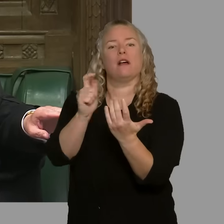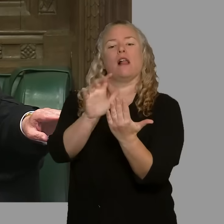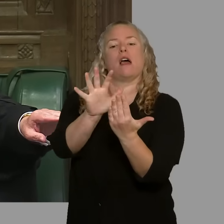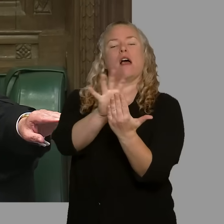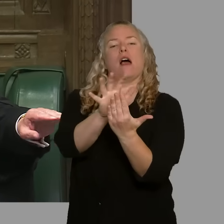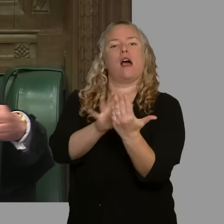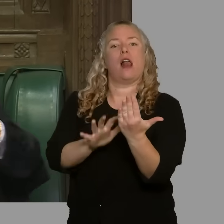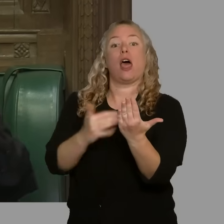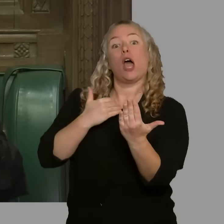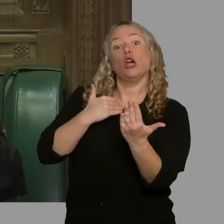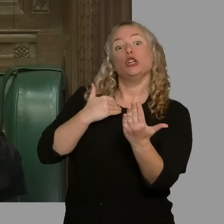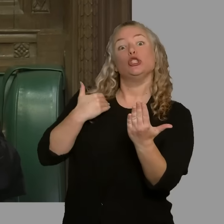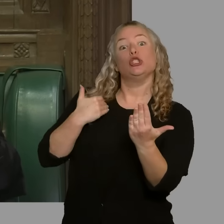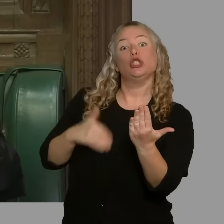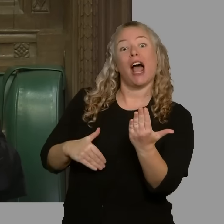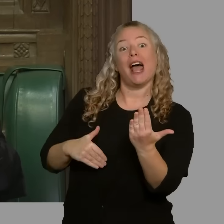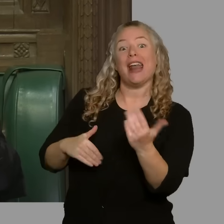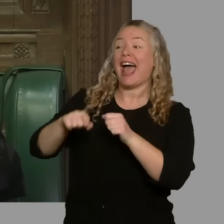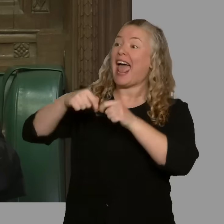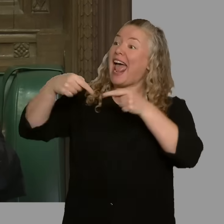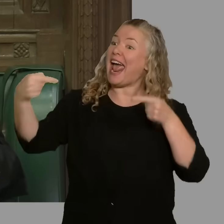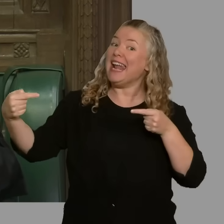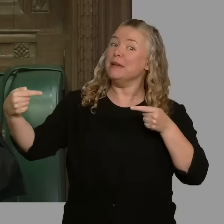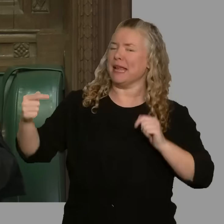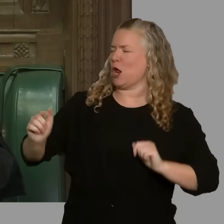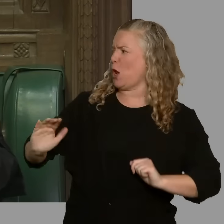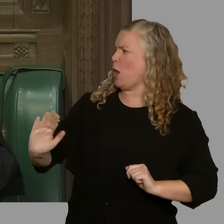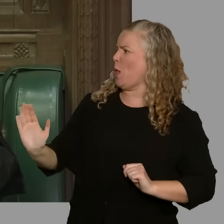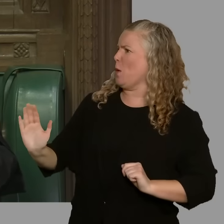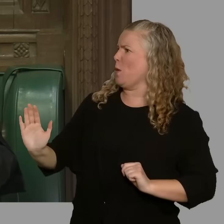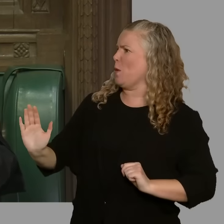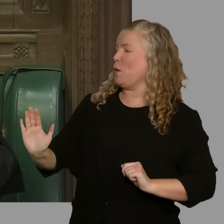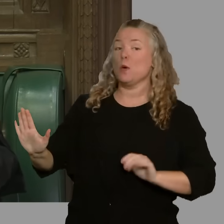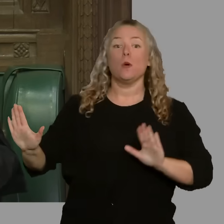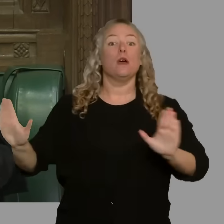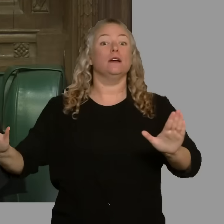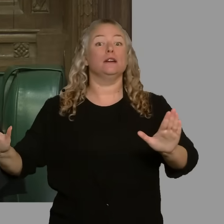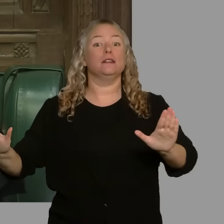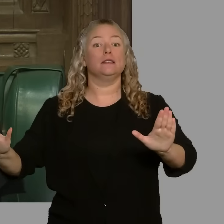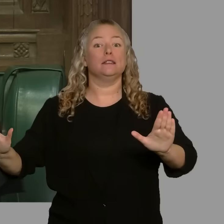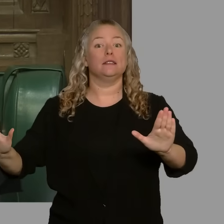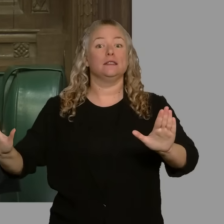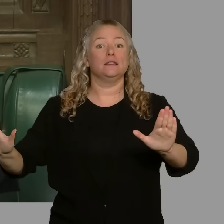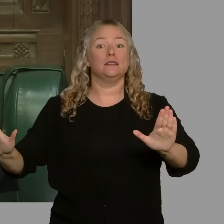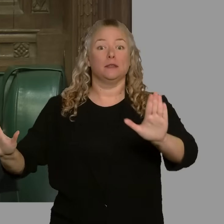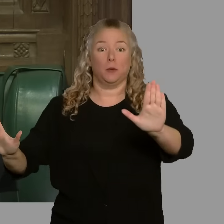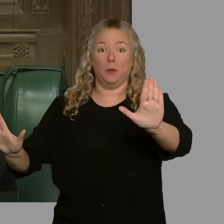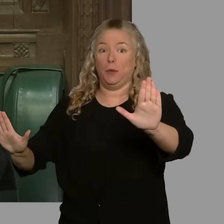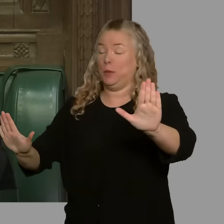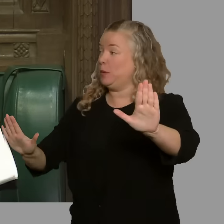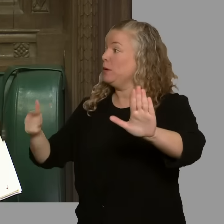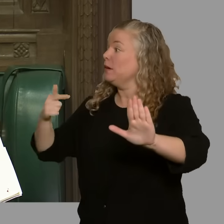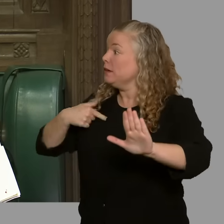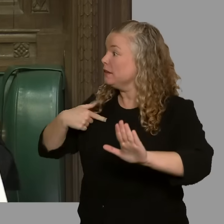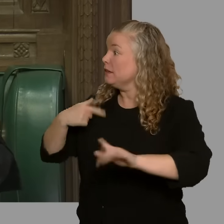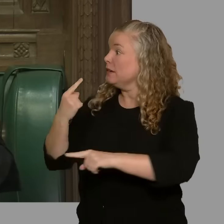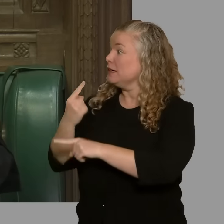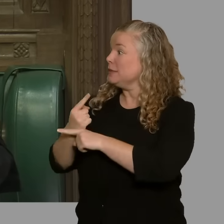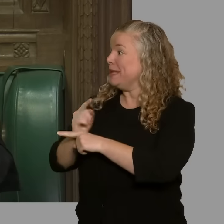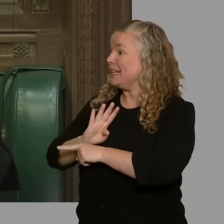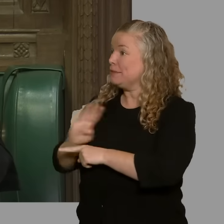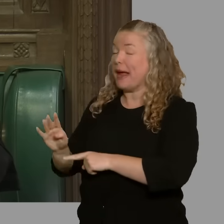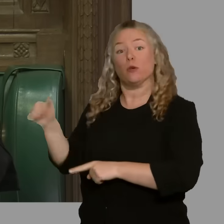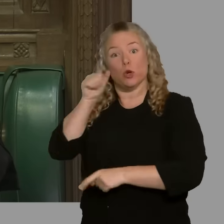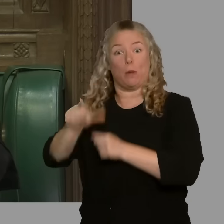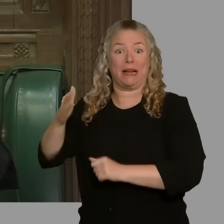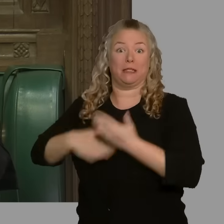before, should know better. Do not question my judgment. I thought it was important that the Prime Minister tells this House first rather